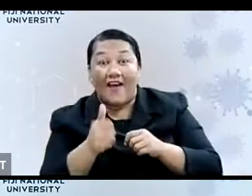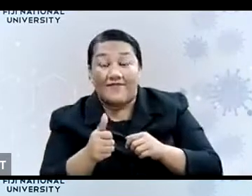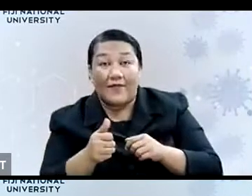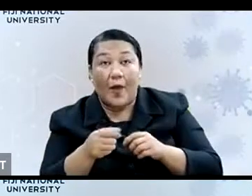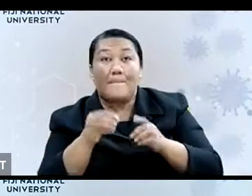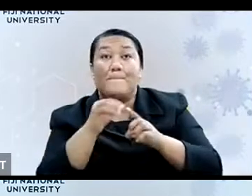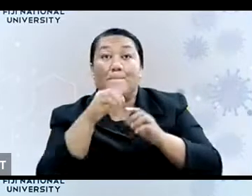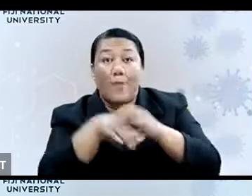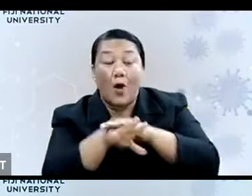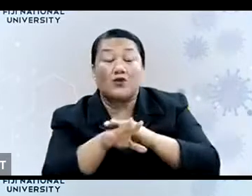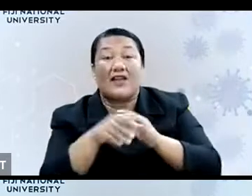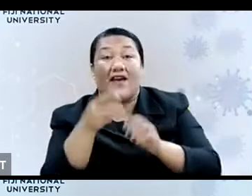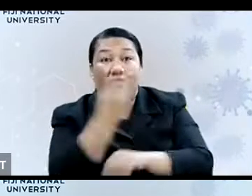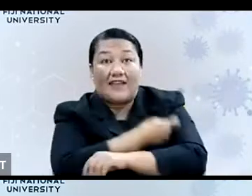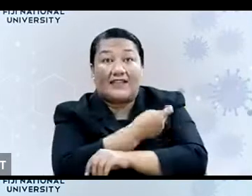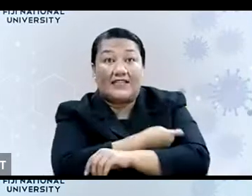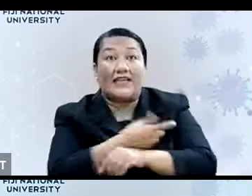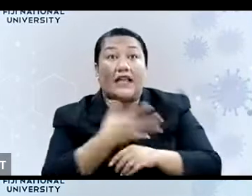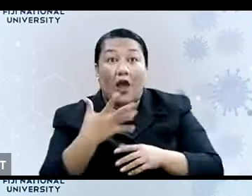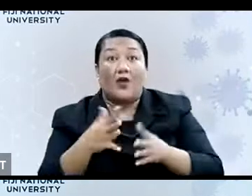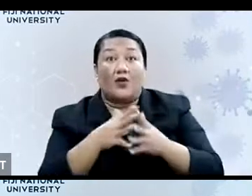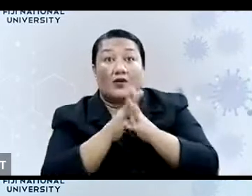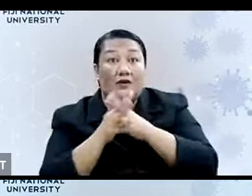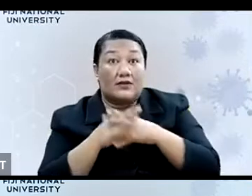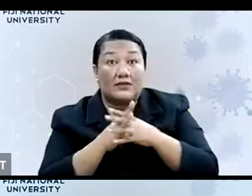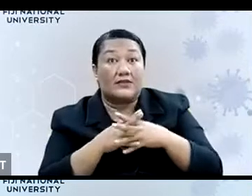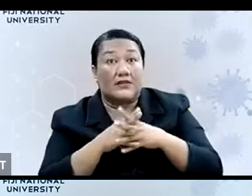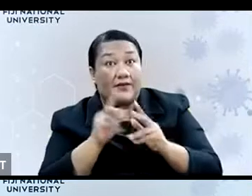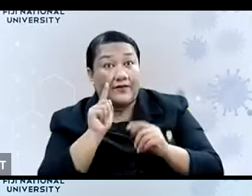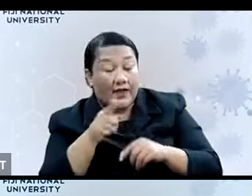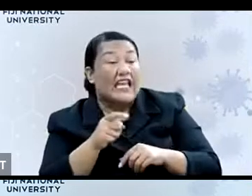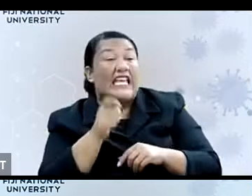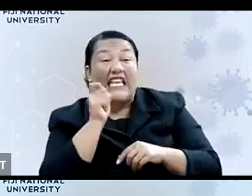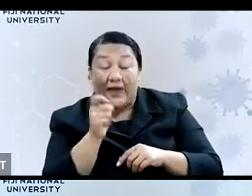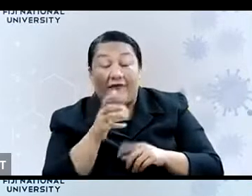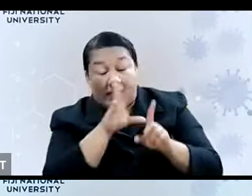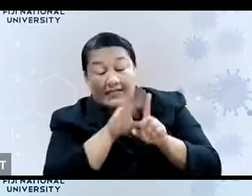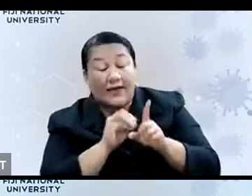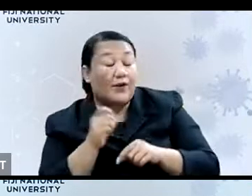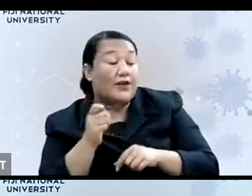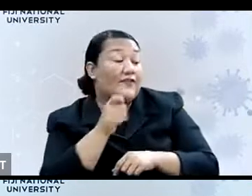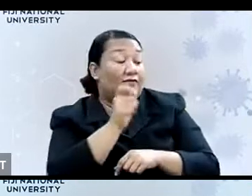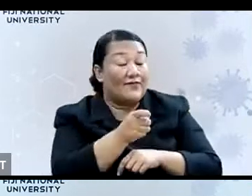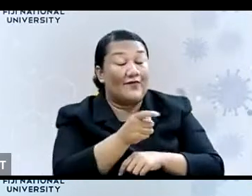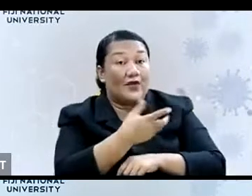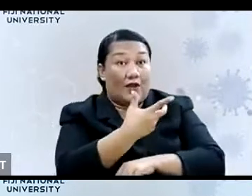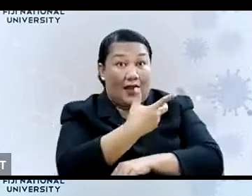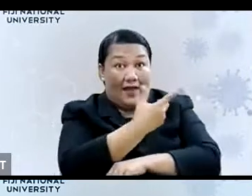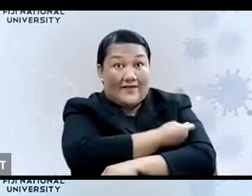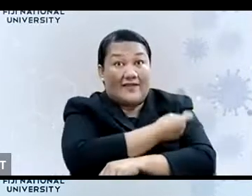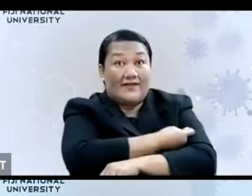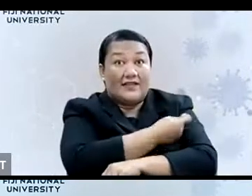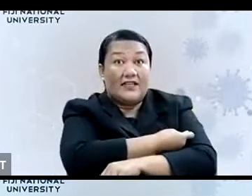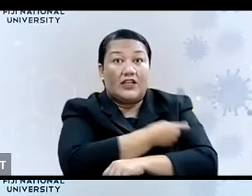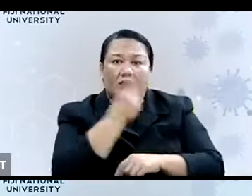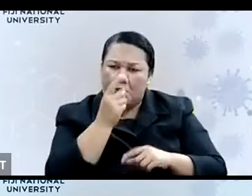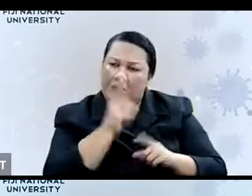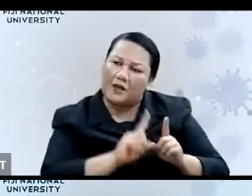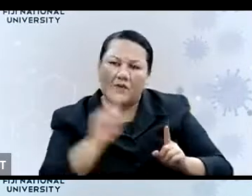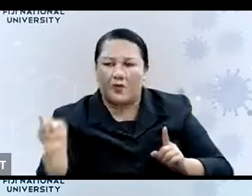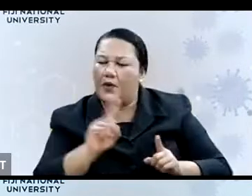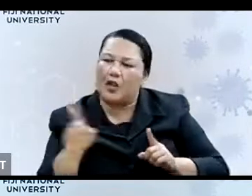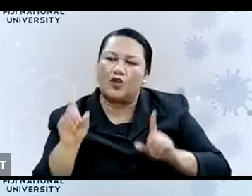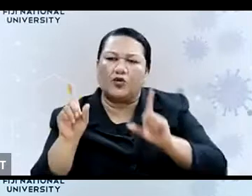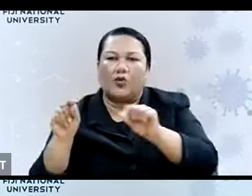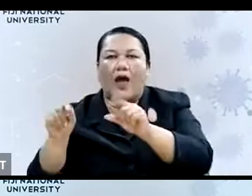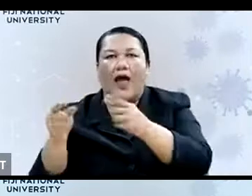the US, reaching the point where they say, well, look, if you're vaccinated, you can go to the mass gatherings, you can do these other things. And of